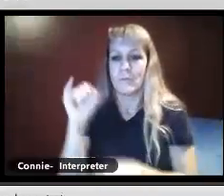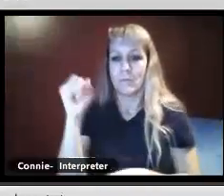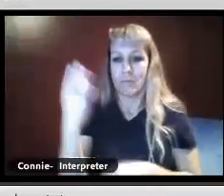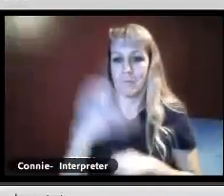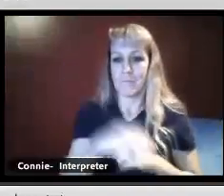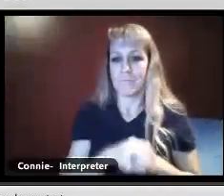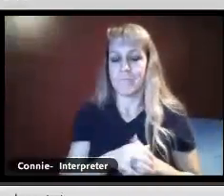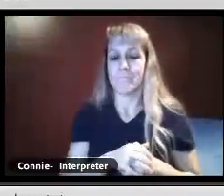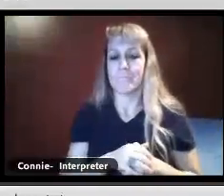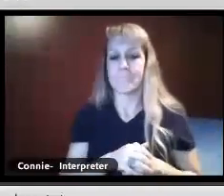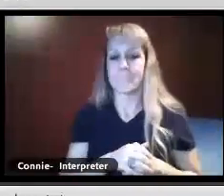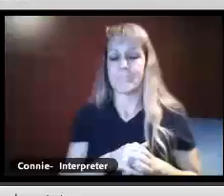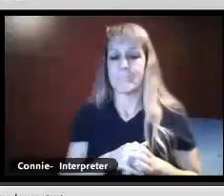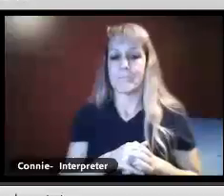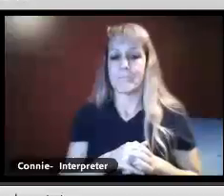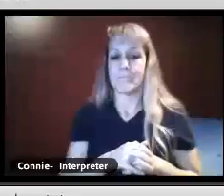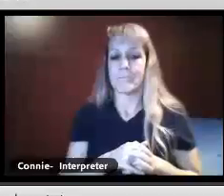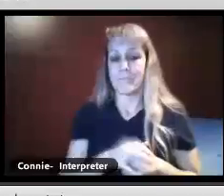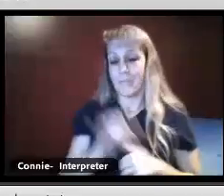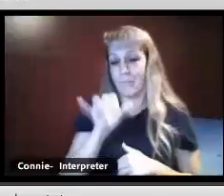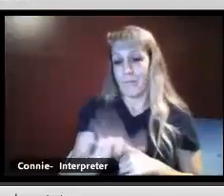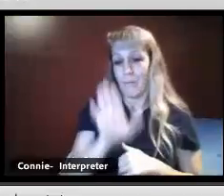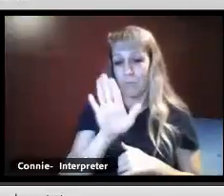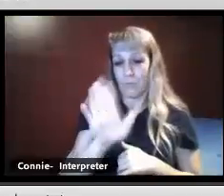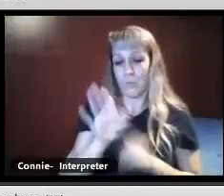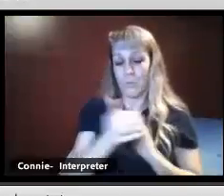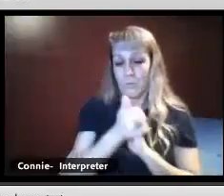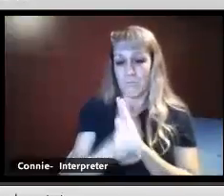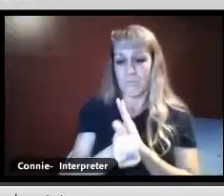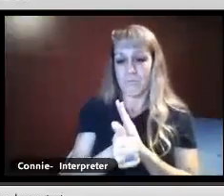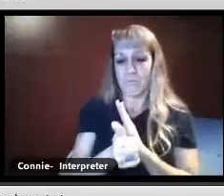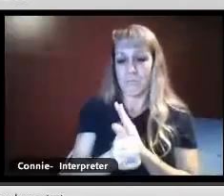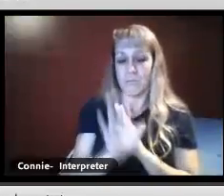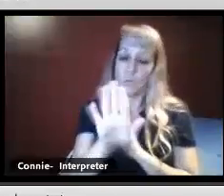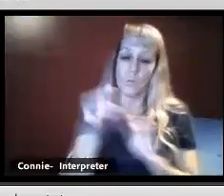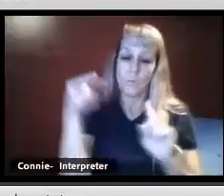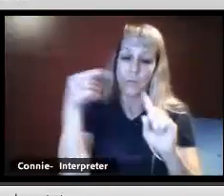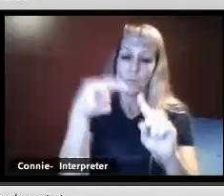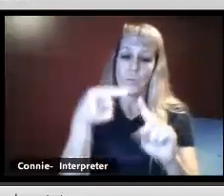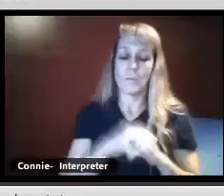And if that's your particular task,